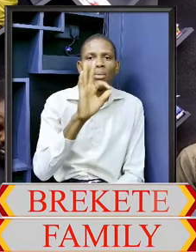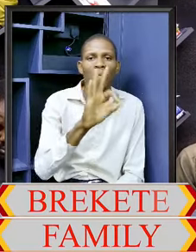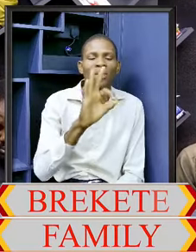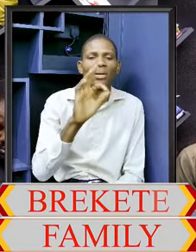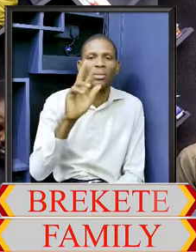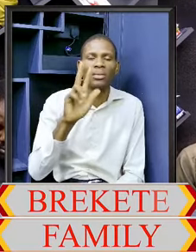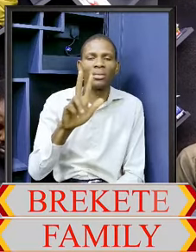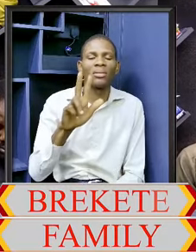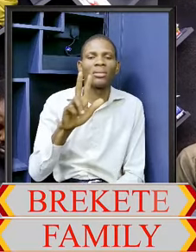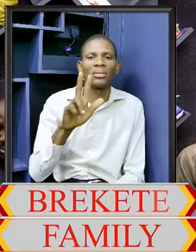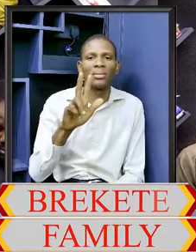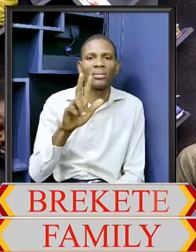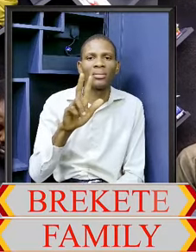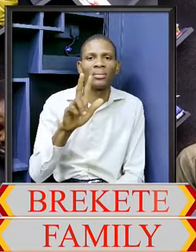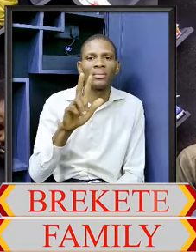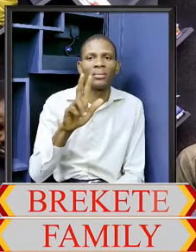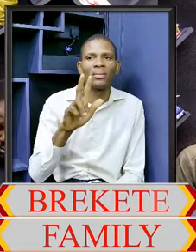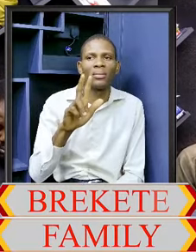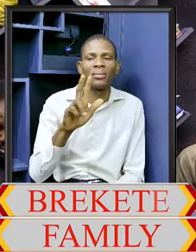93